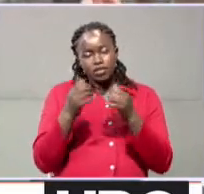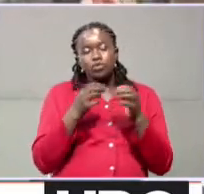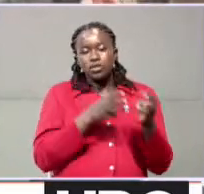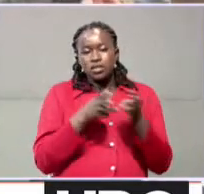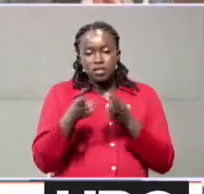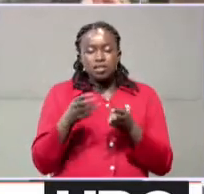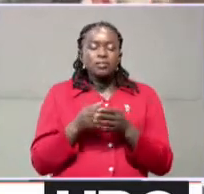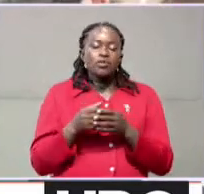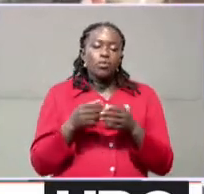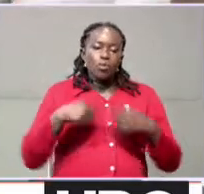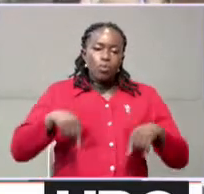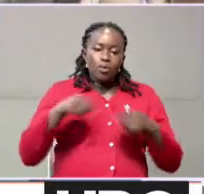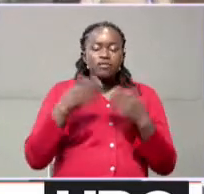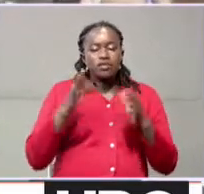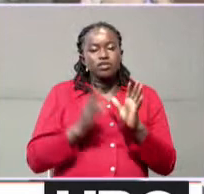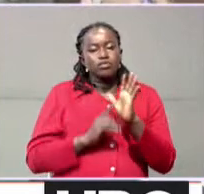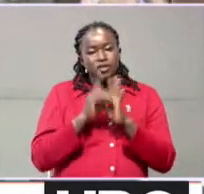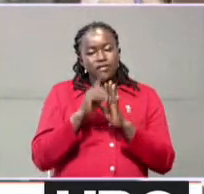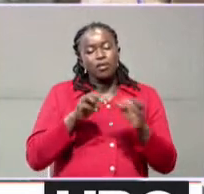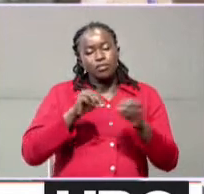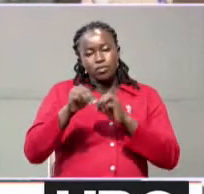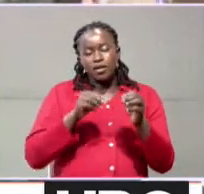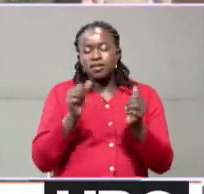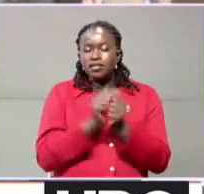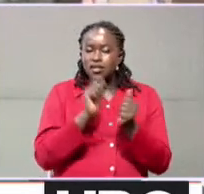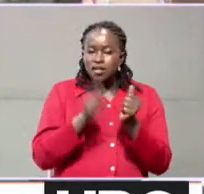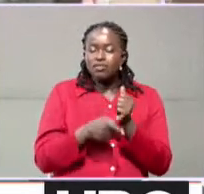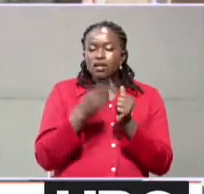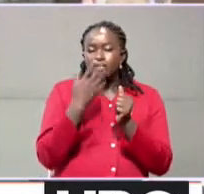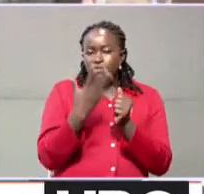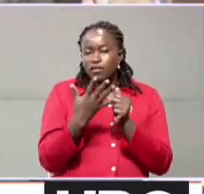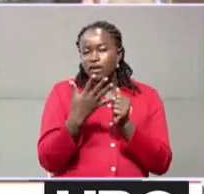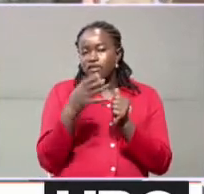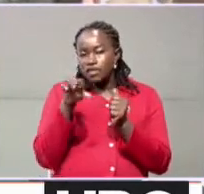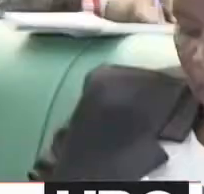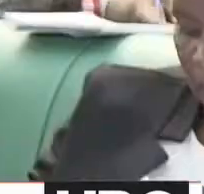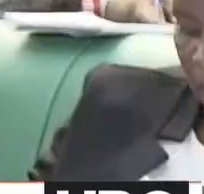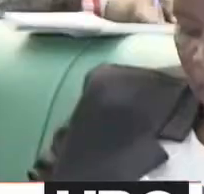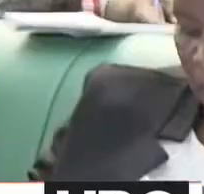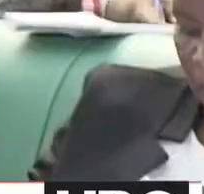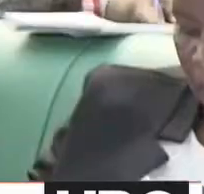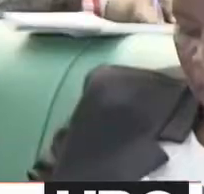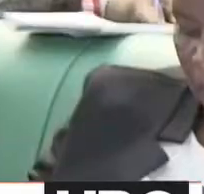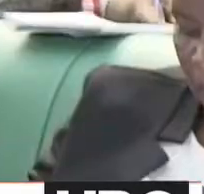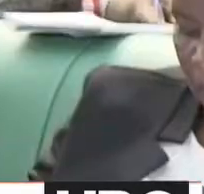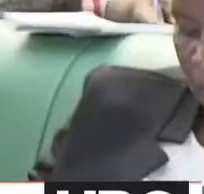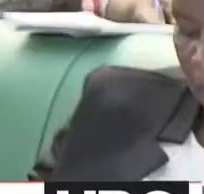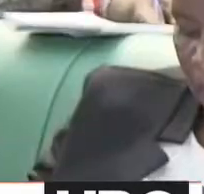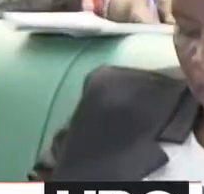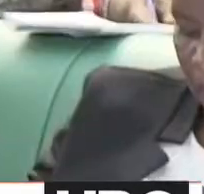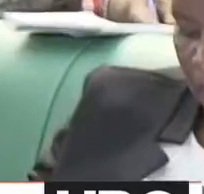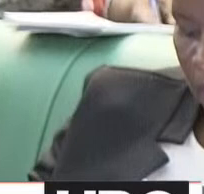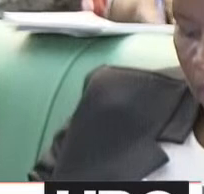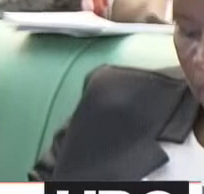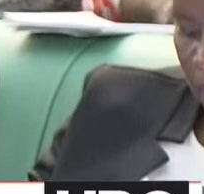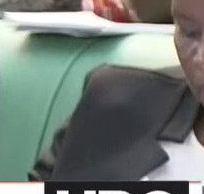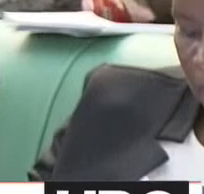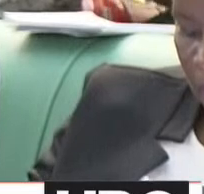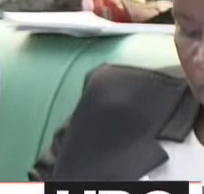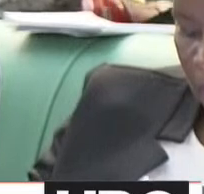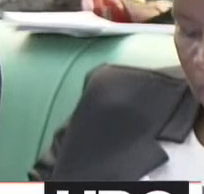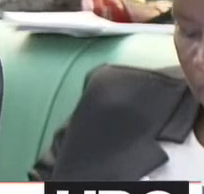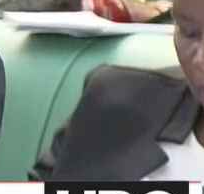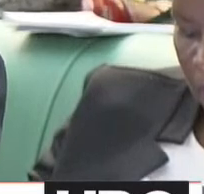which we have developed to manage the 10594 circles and their operations my